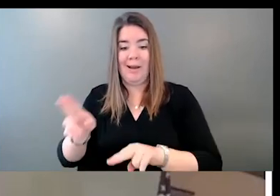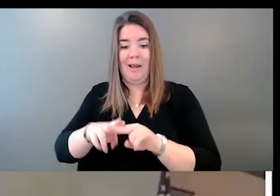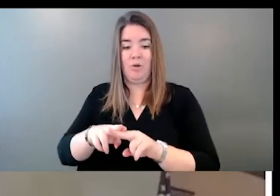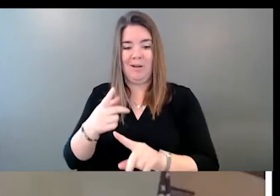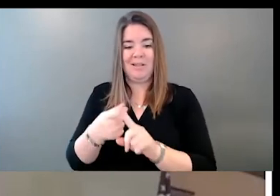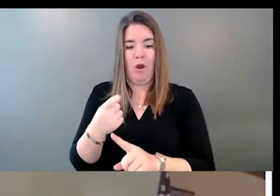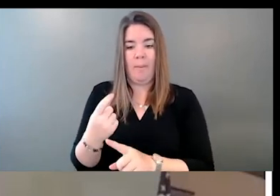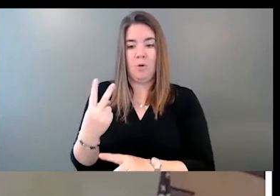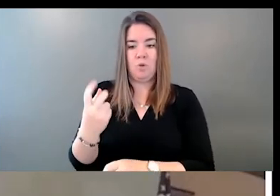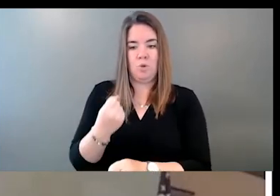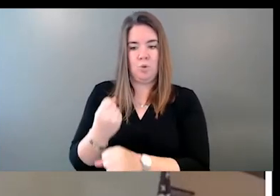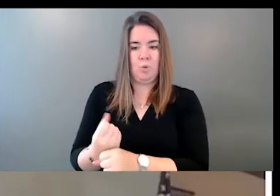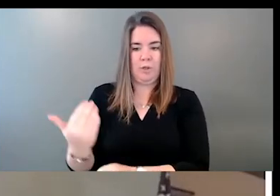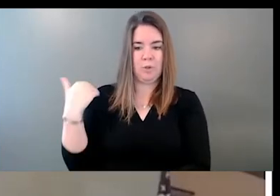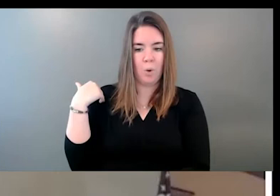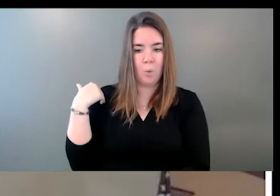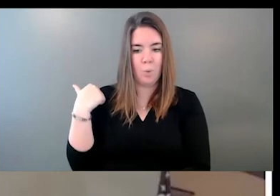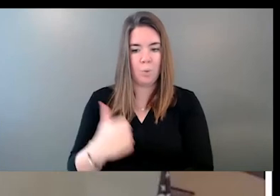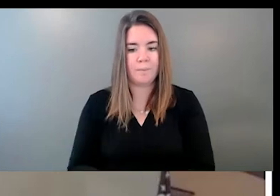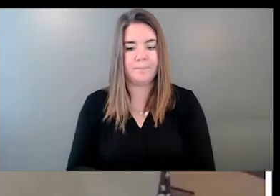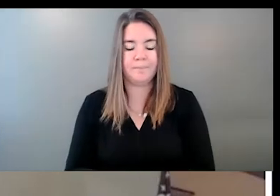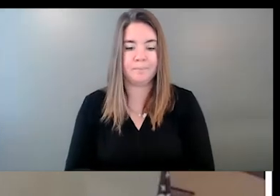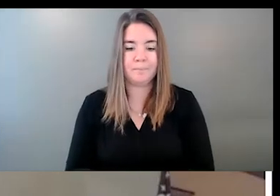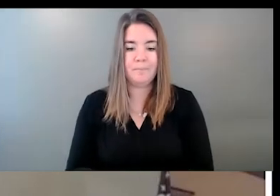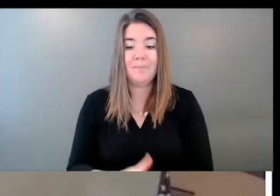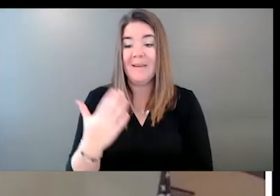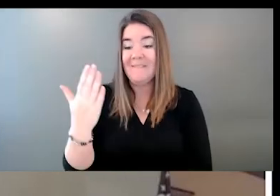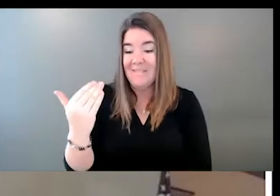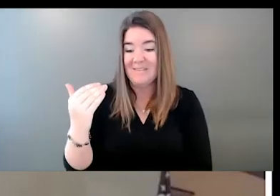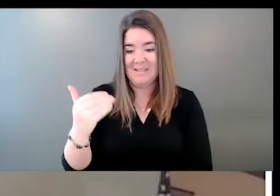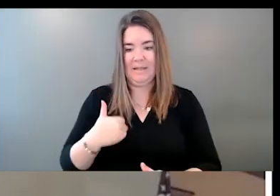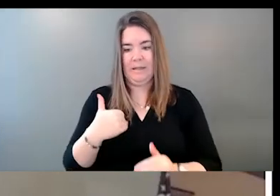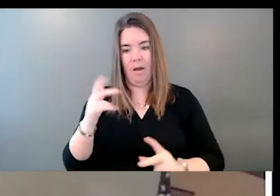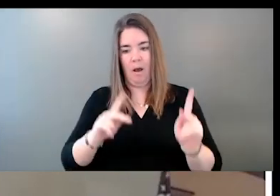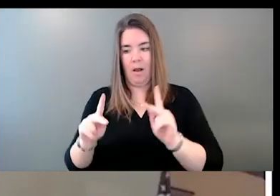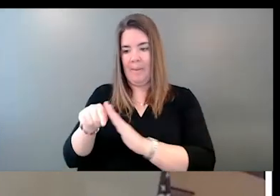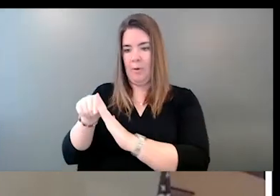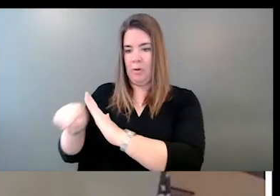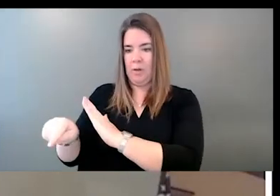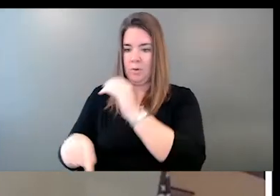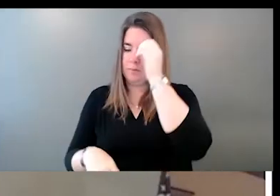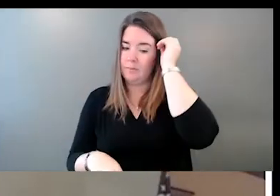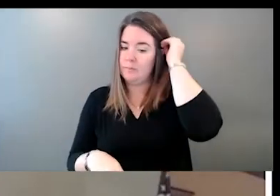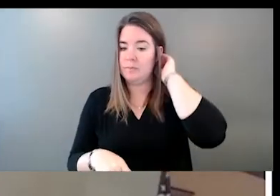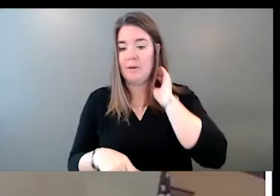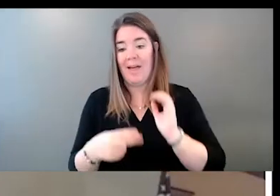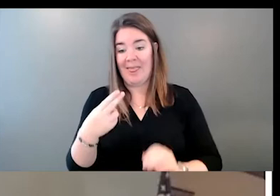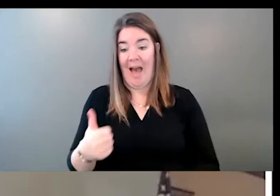ago. There were 15 young people killed, the highest we have ever